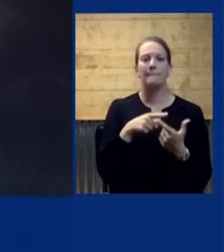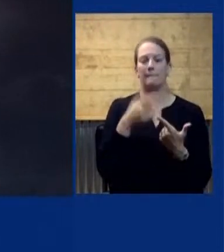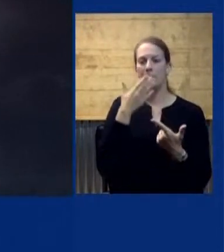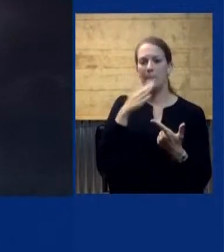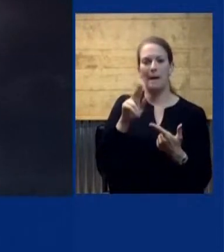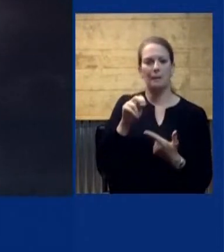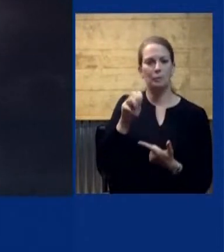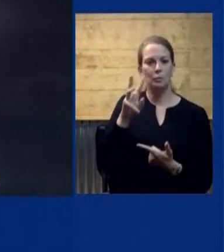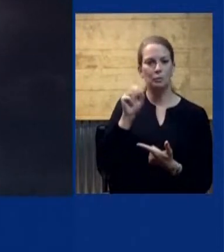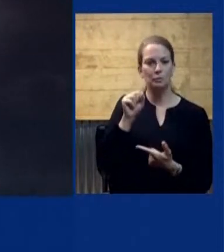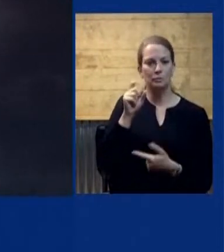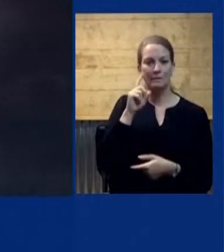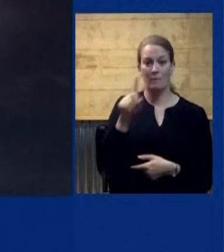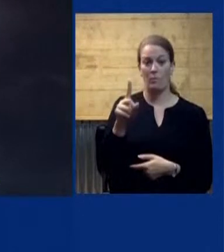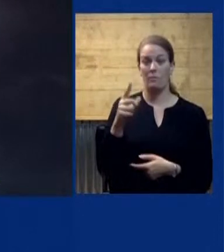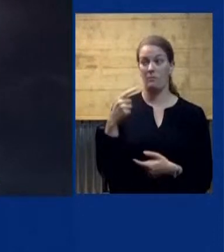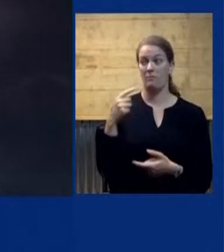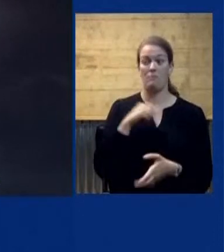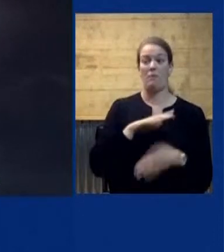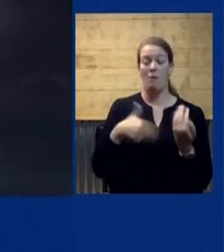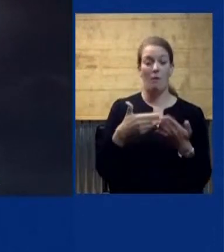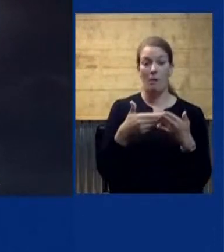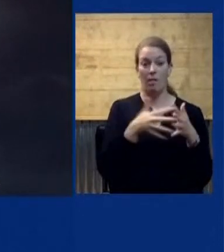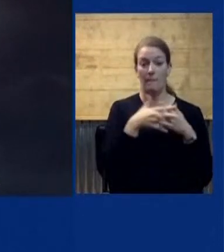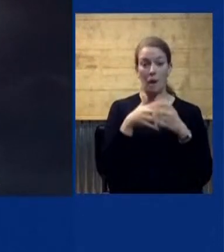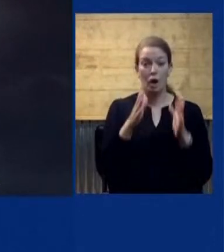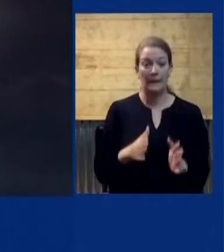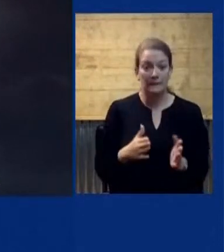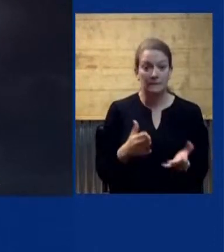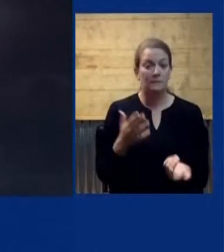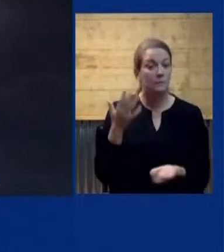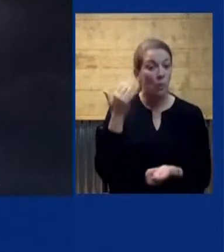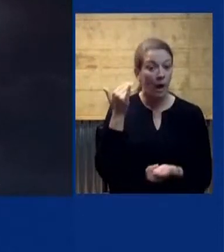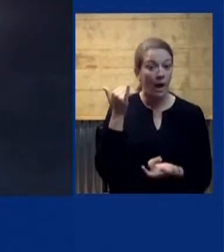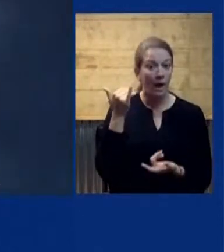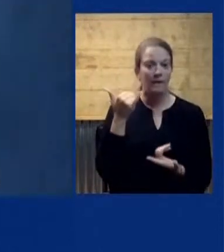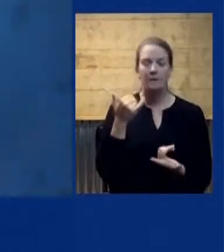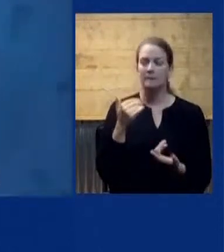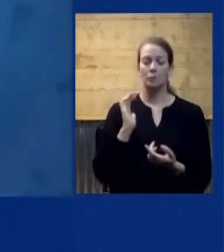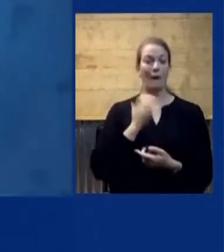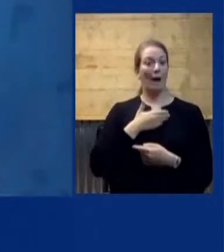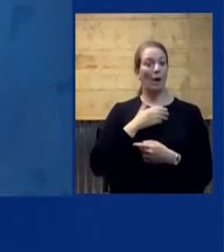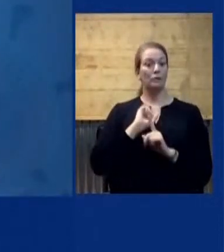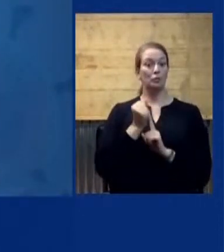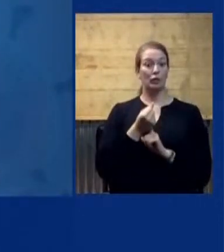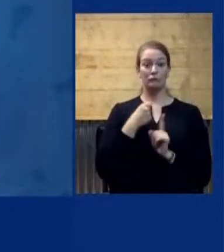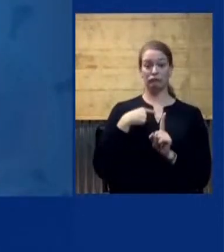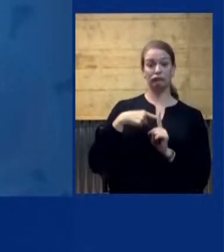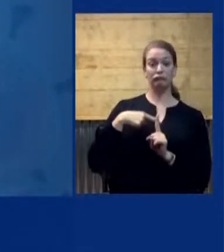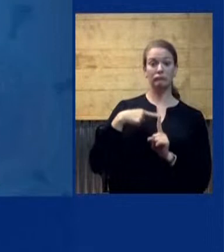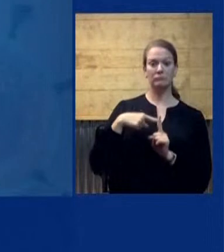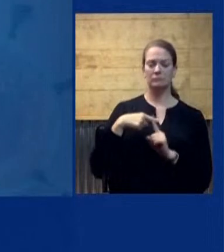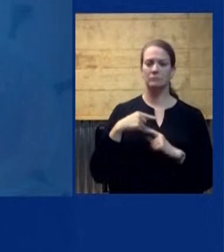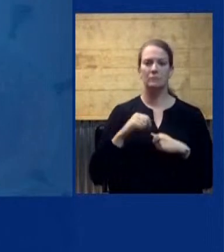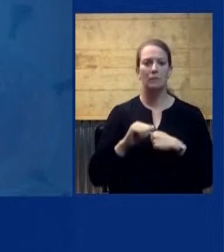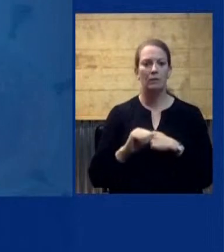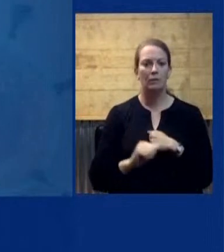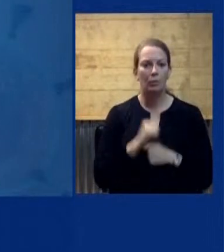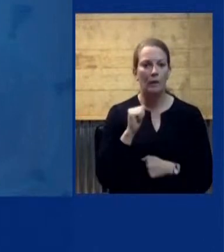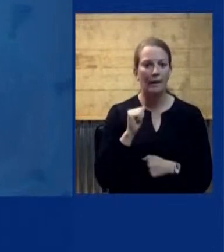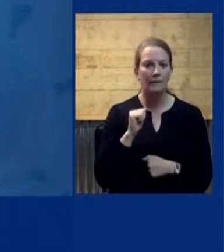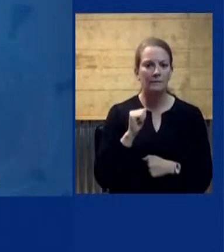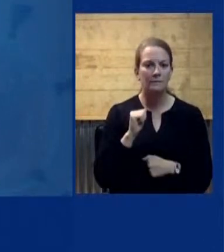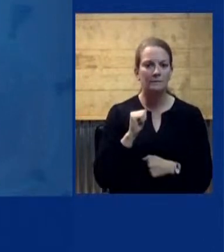It's also bad news because it threatens our situation. We